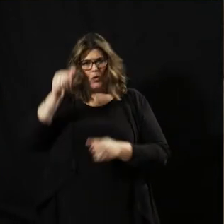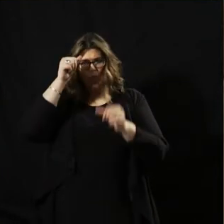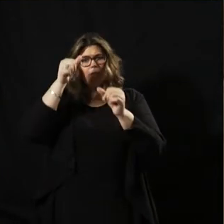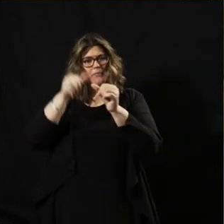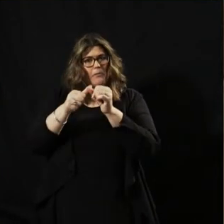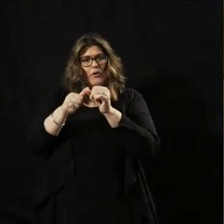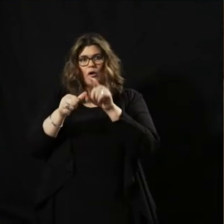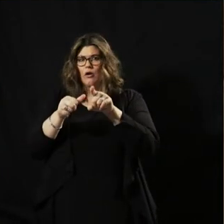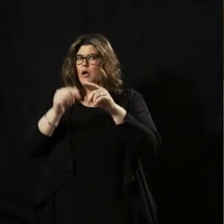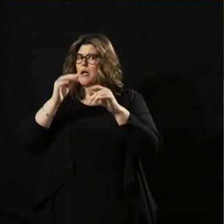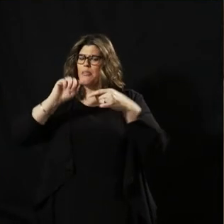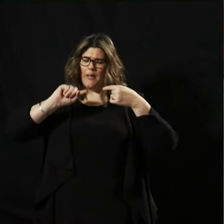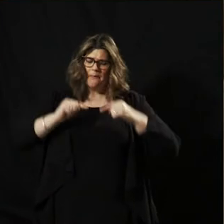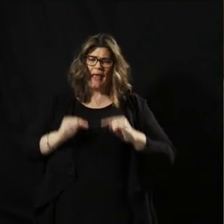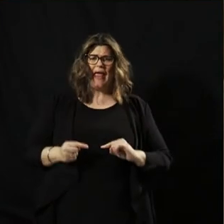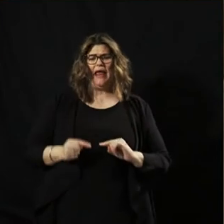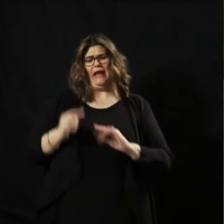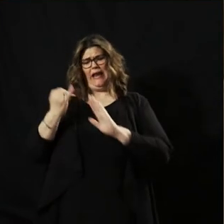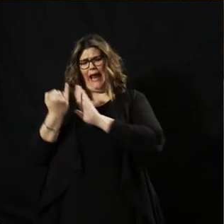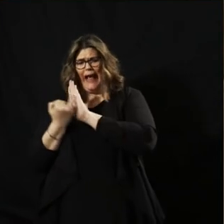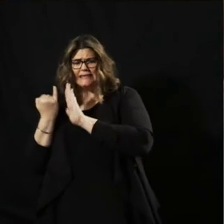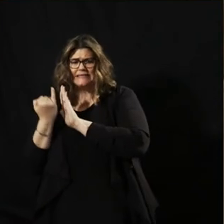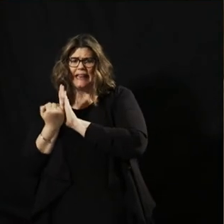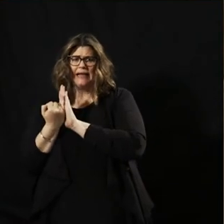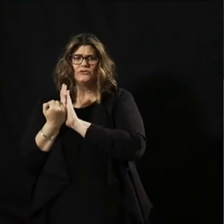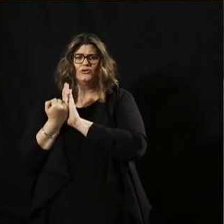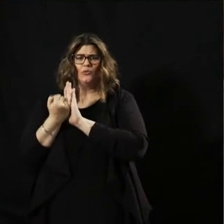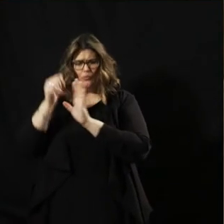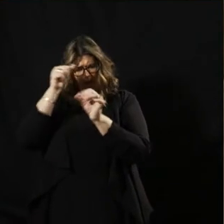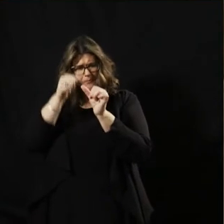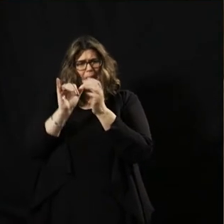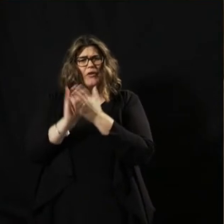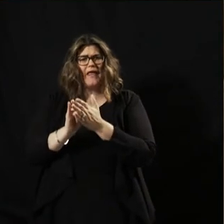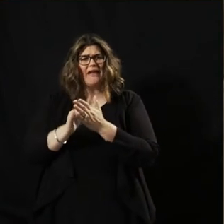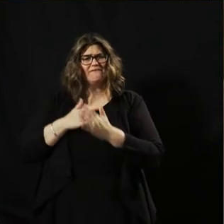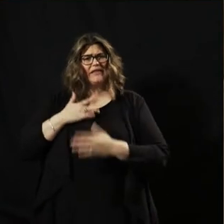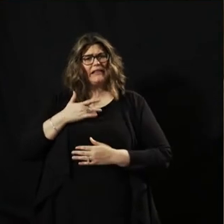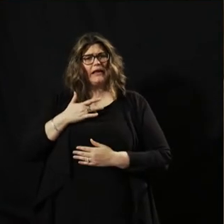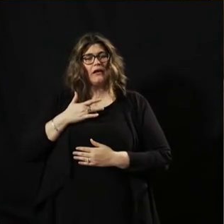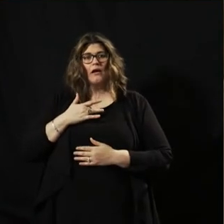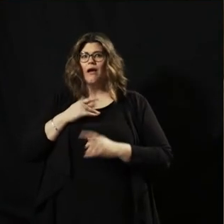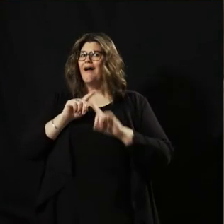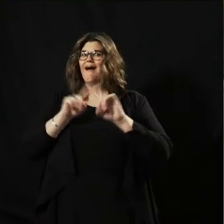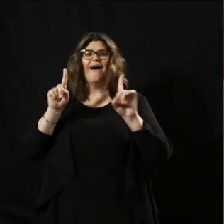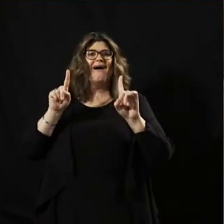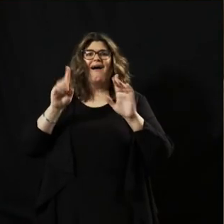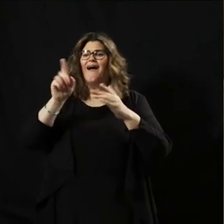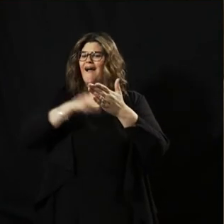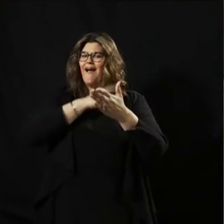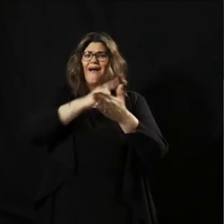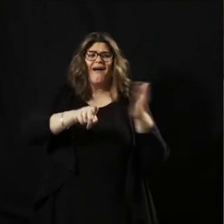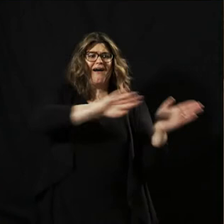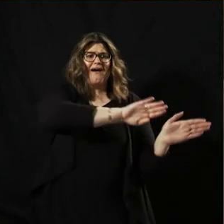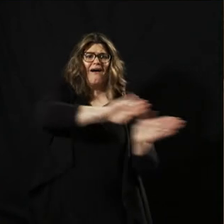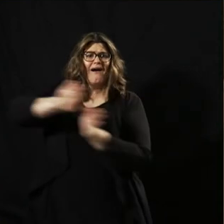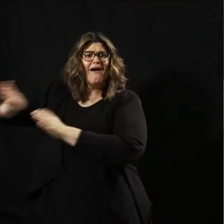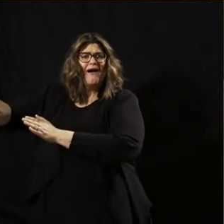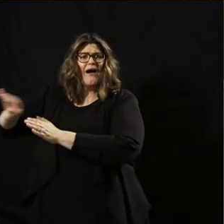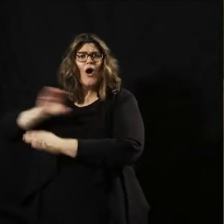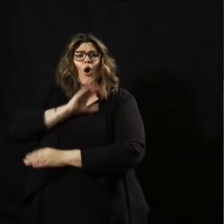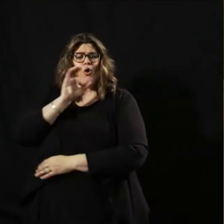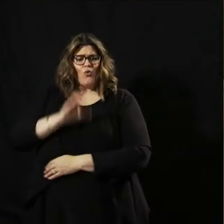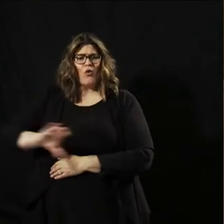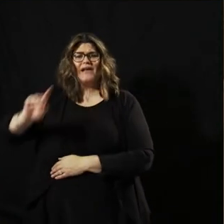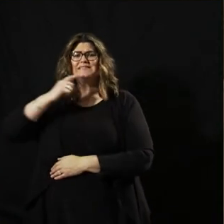tomb, isolated and in the dark. But Christ opens the tomb, and he sends us into the